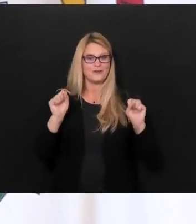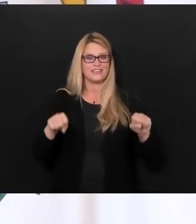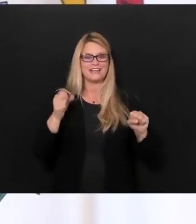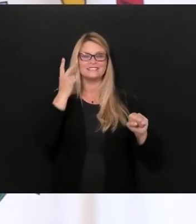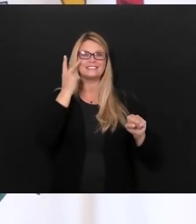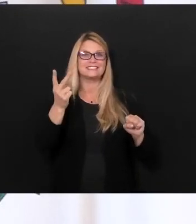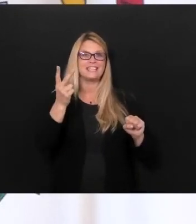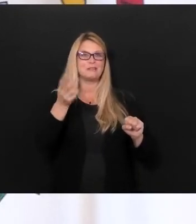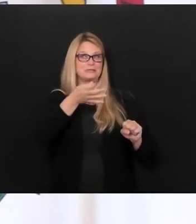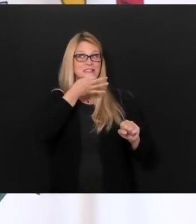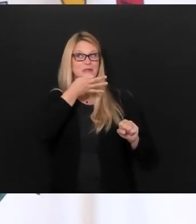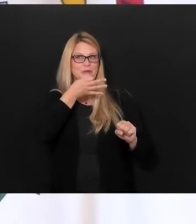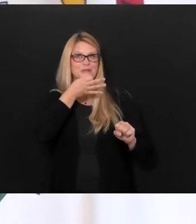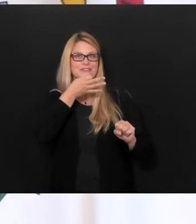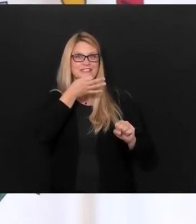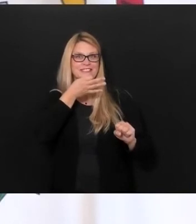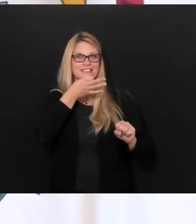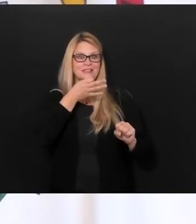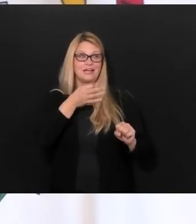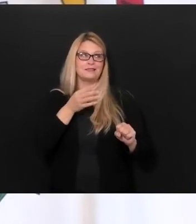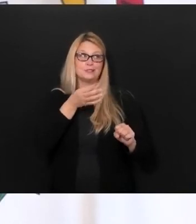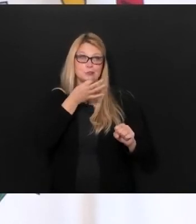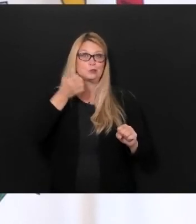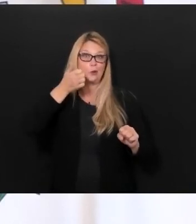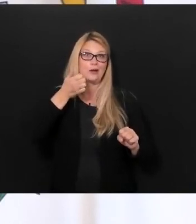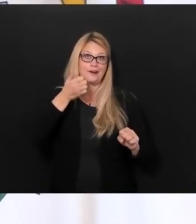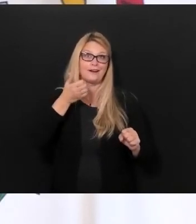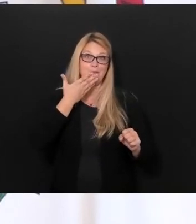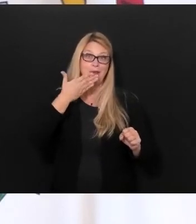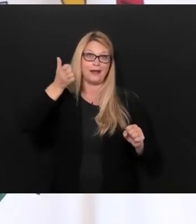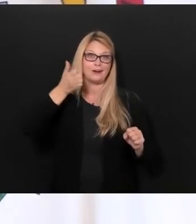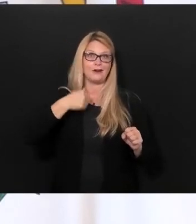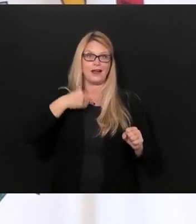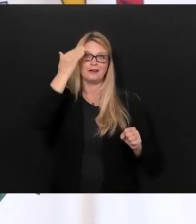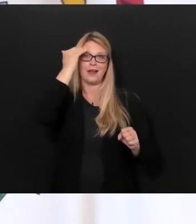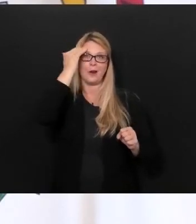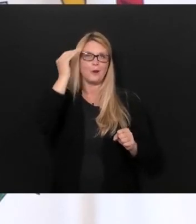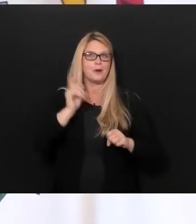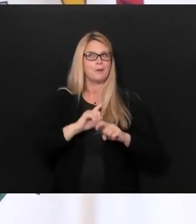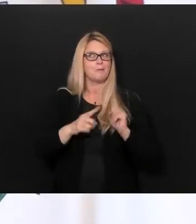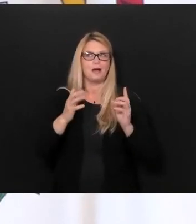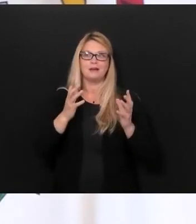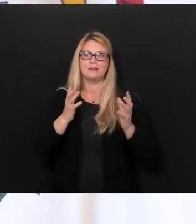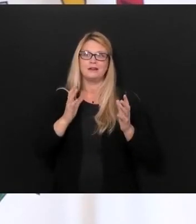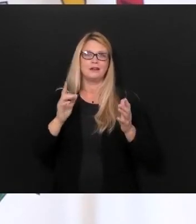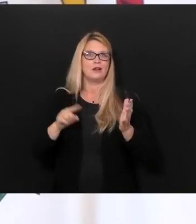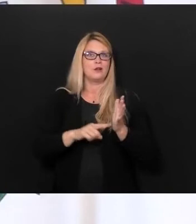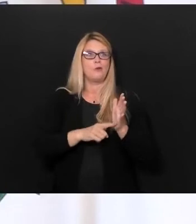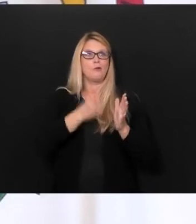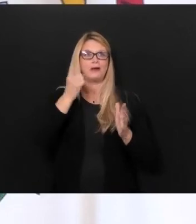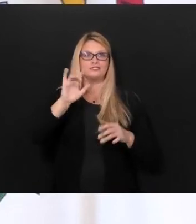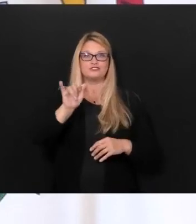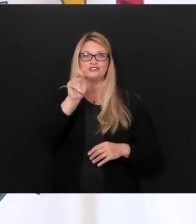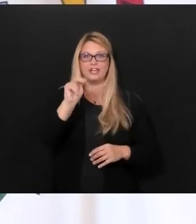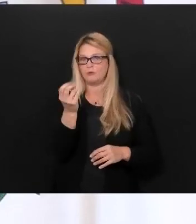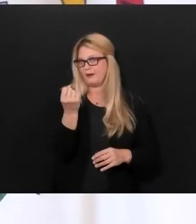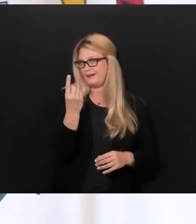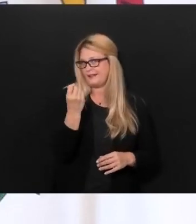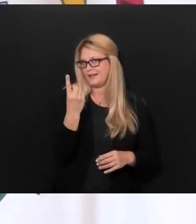able to see them soon, and the sooner the better, and we'll surely try to do it as quickly after January the 11th as we